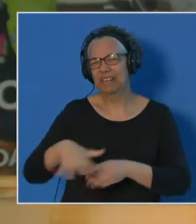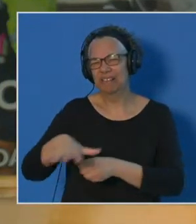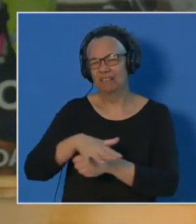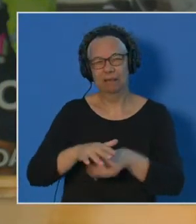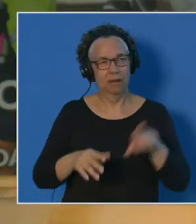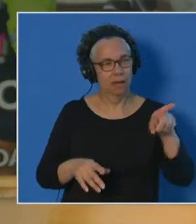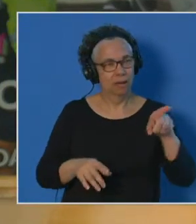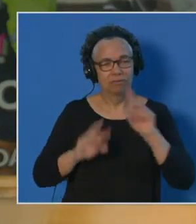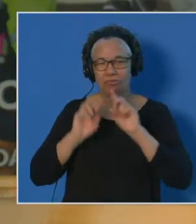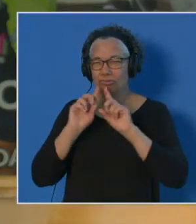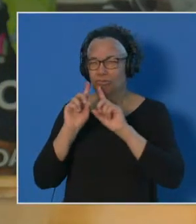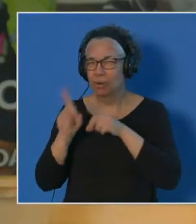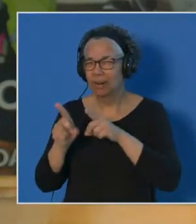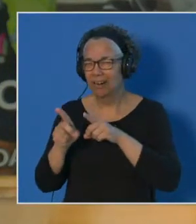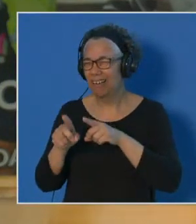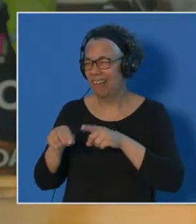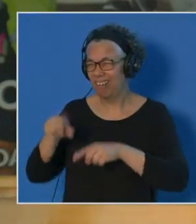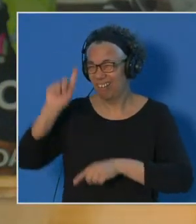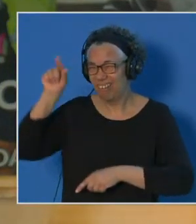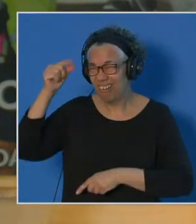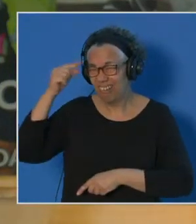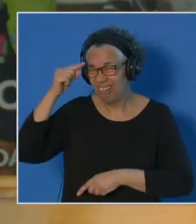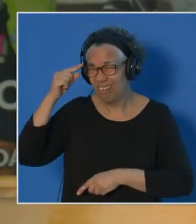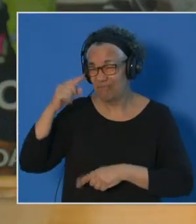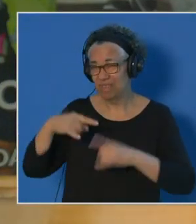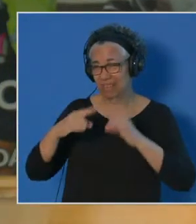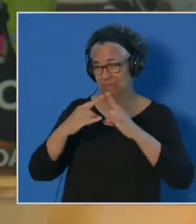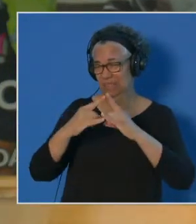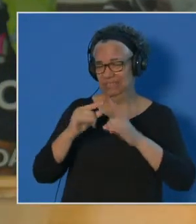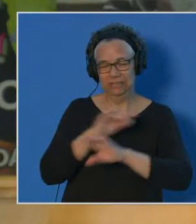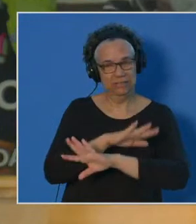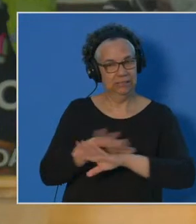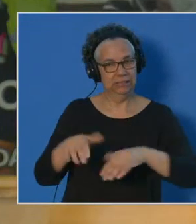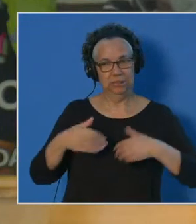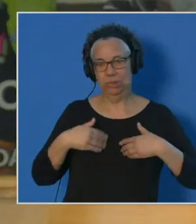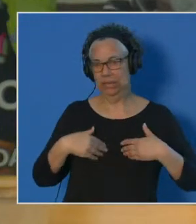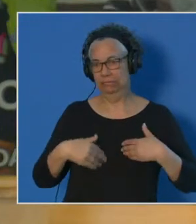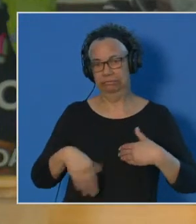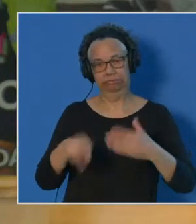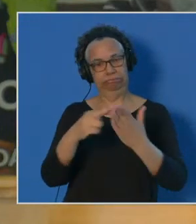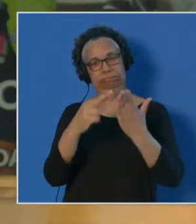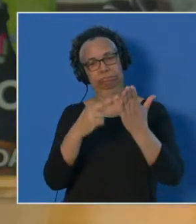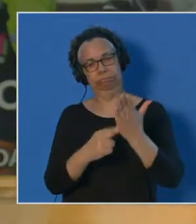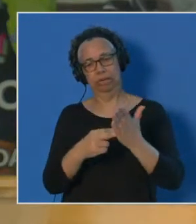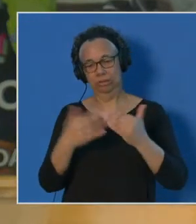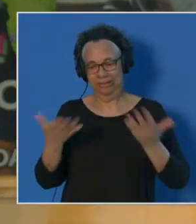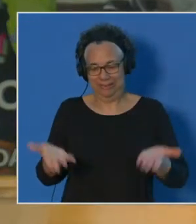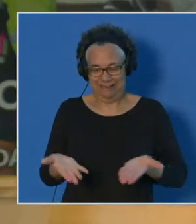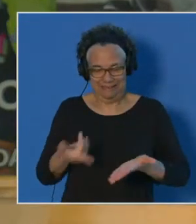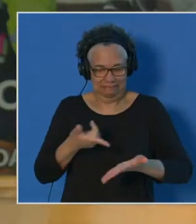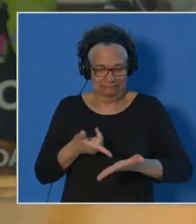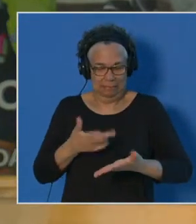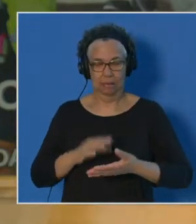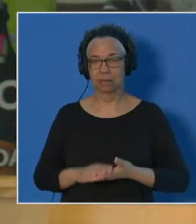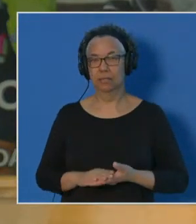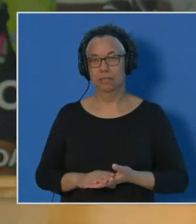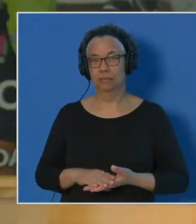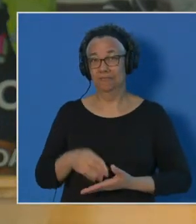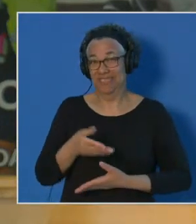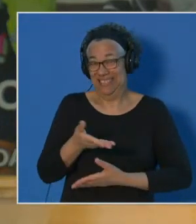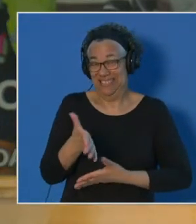camp? Yes. I don't have the regulations in front of me. There are